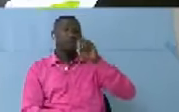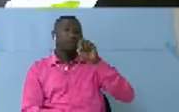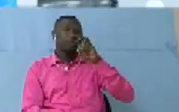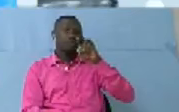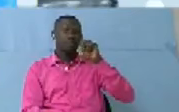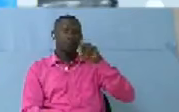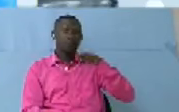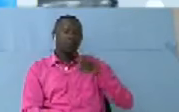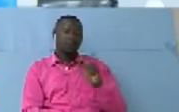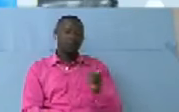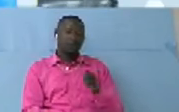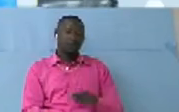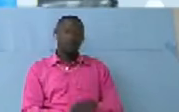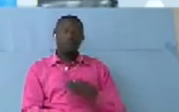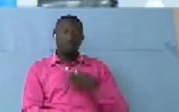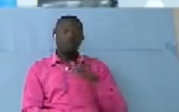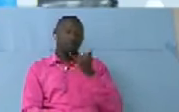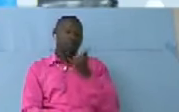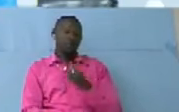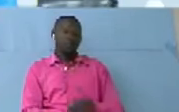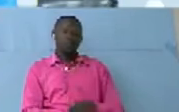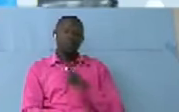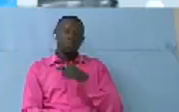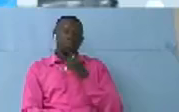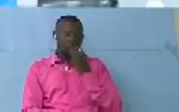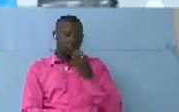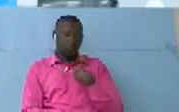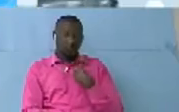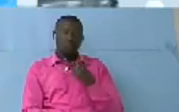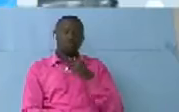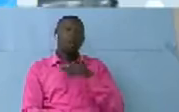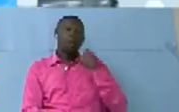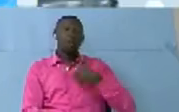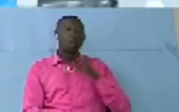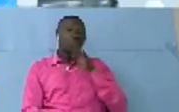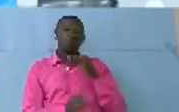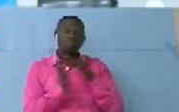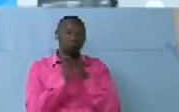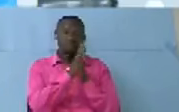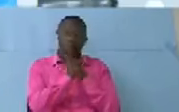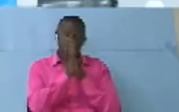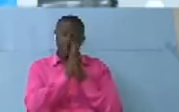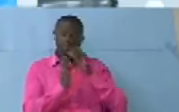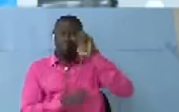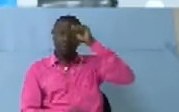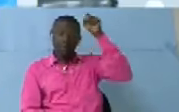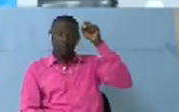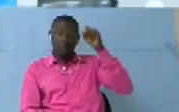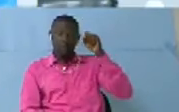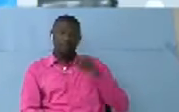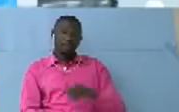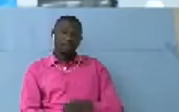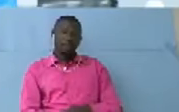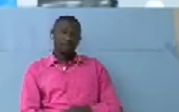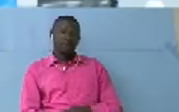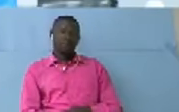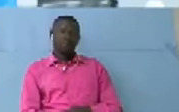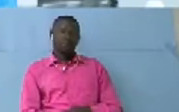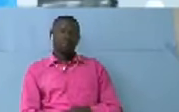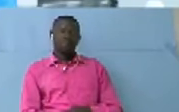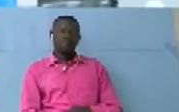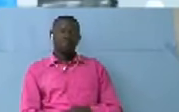kwa altonya ka mansa soso. And they said to me, you are the people who are always opposing the president. So na Usman Sonko ja asenta